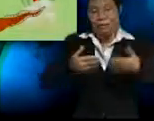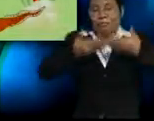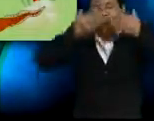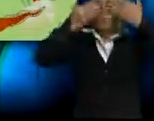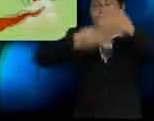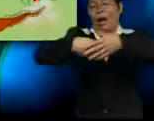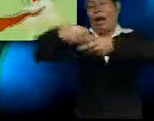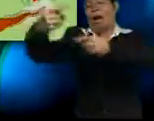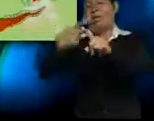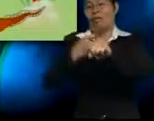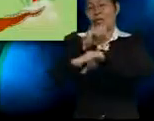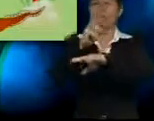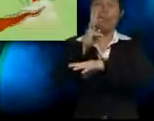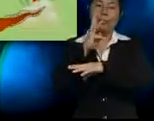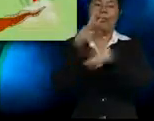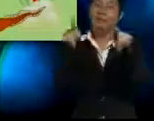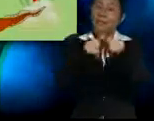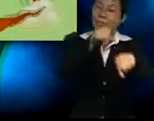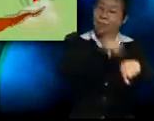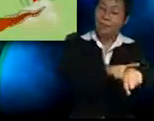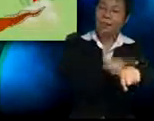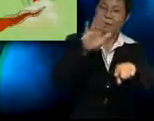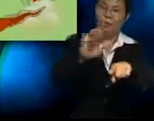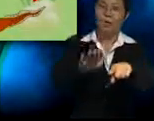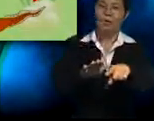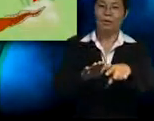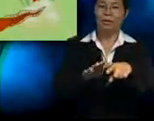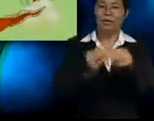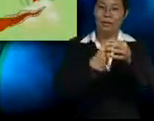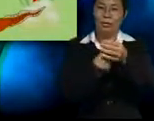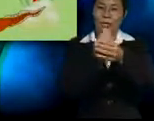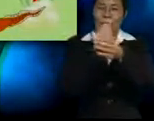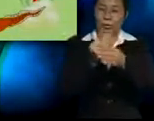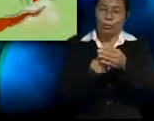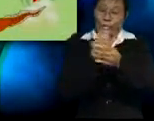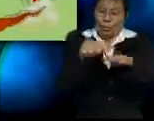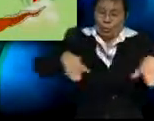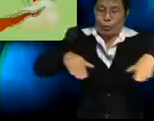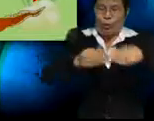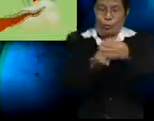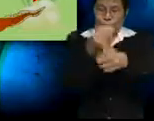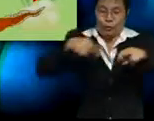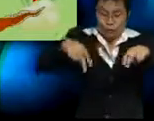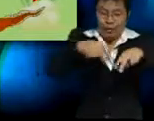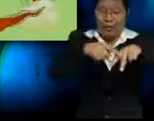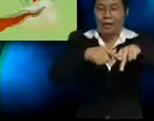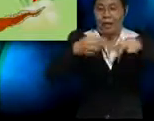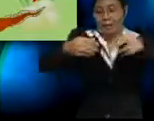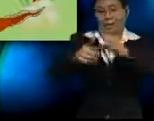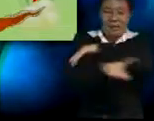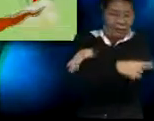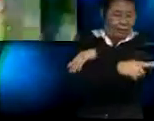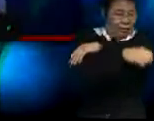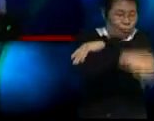water. At the same time, they begin to grow limbs and lose their tails.